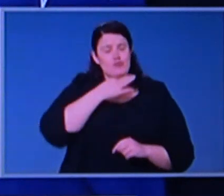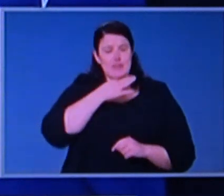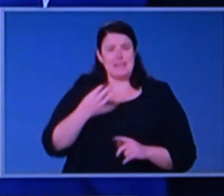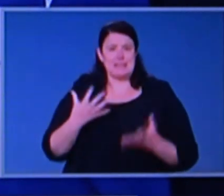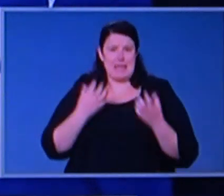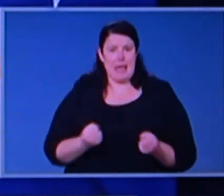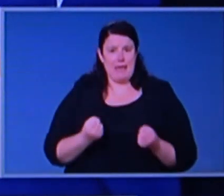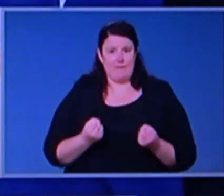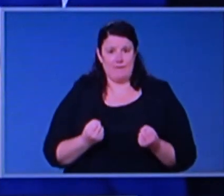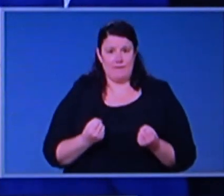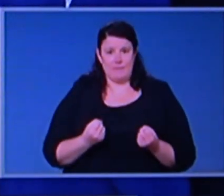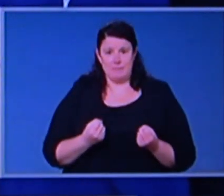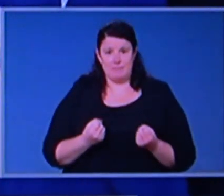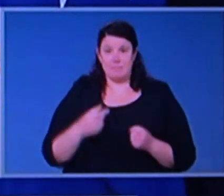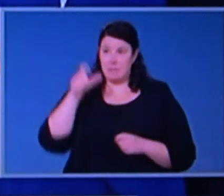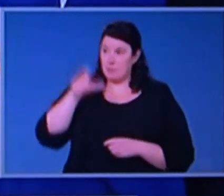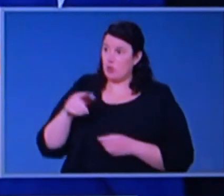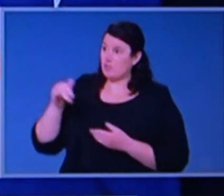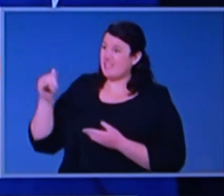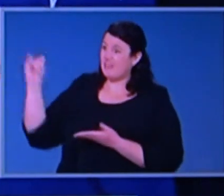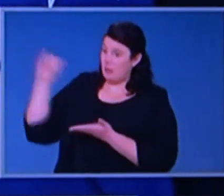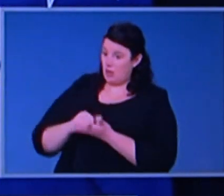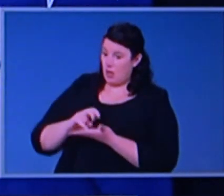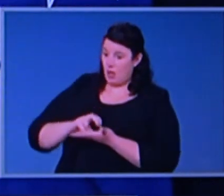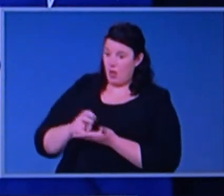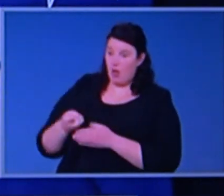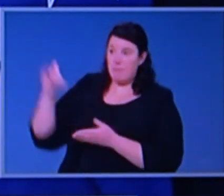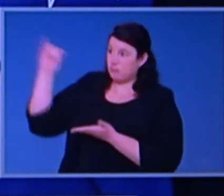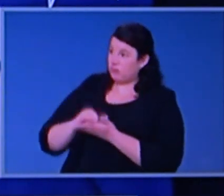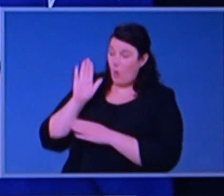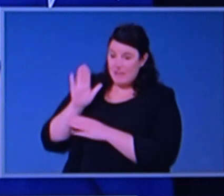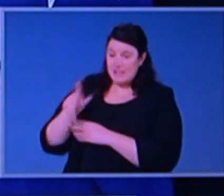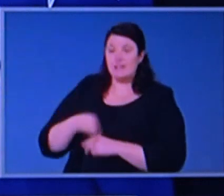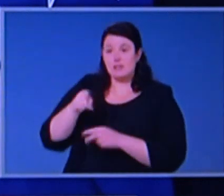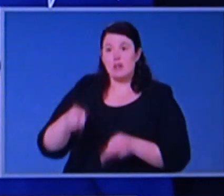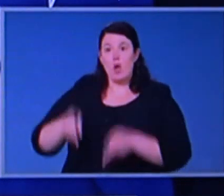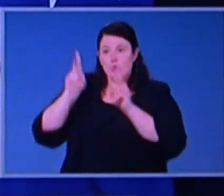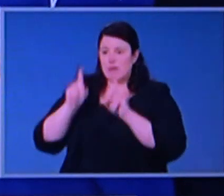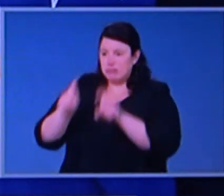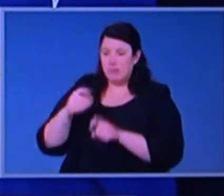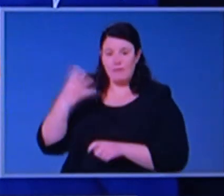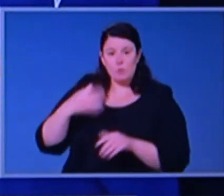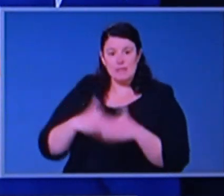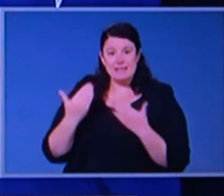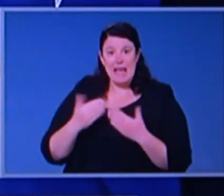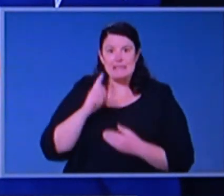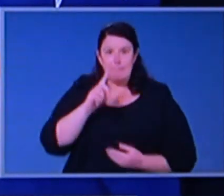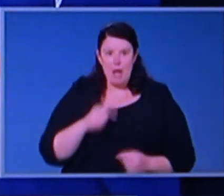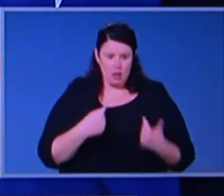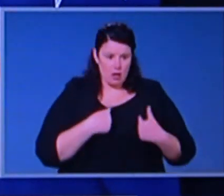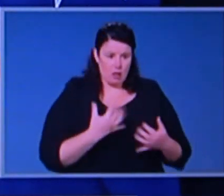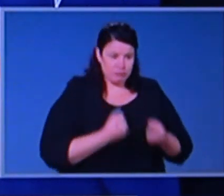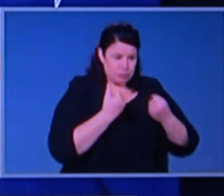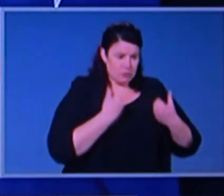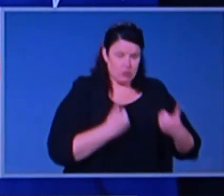that you have of this person got off a plane, put them in a hotel. Isolate, mission accomplished. But when it comes